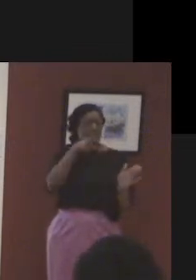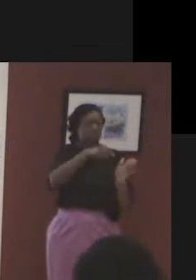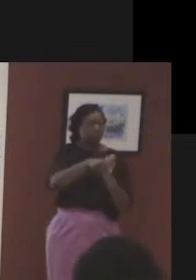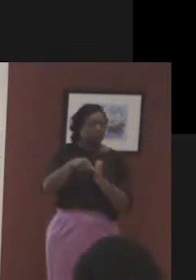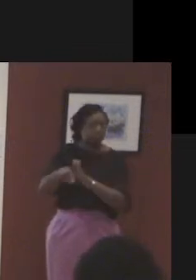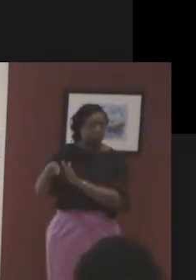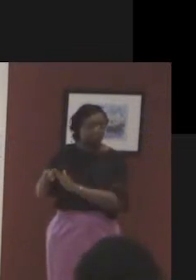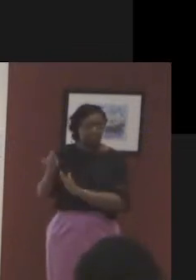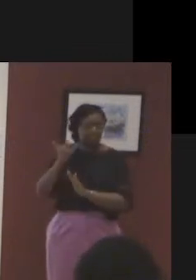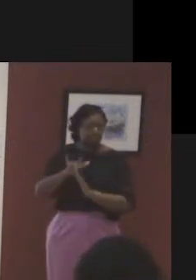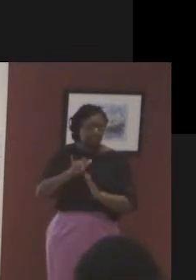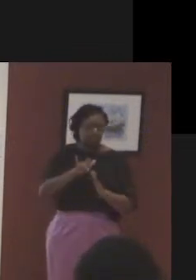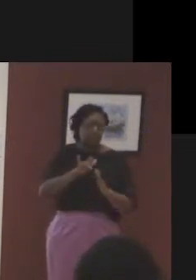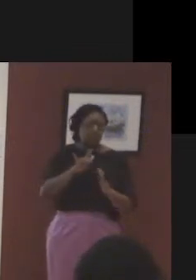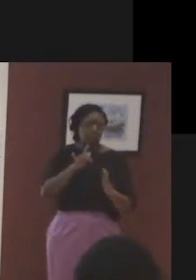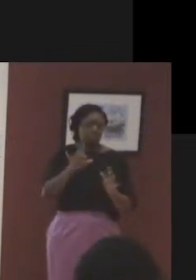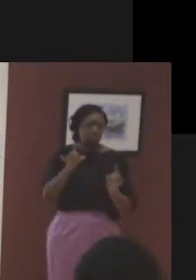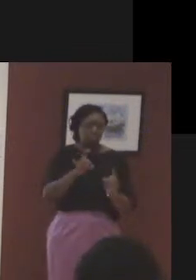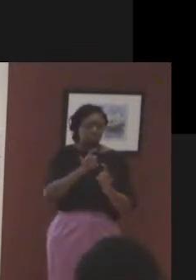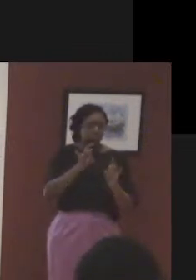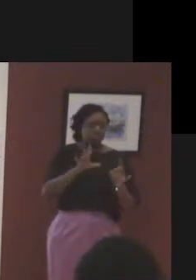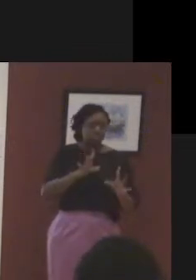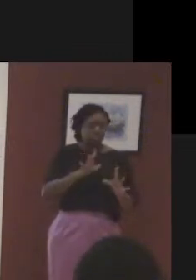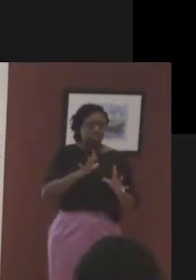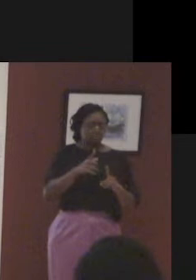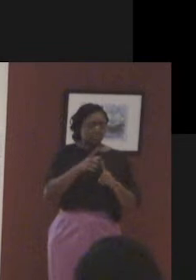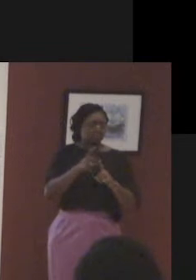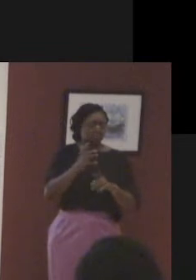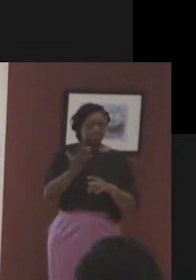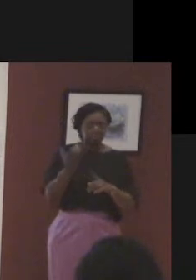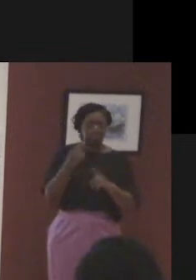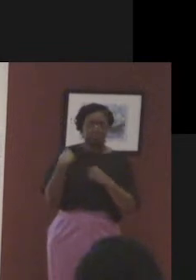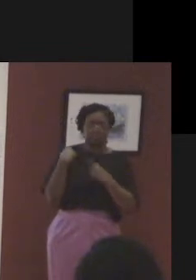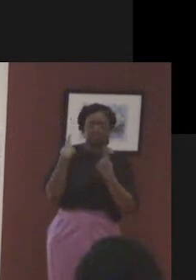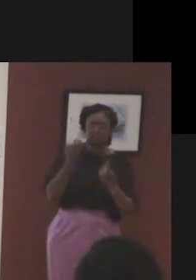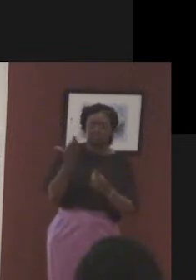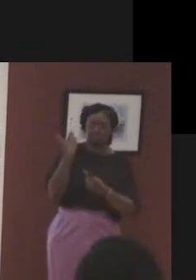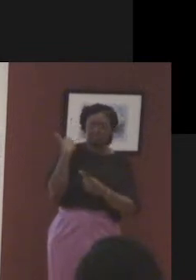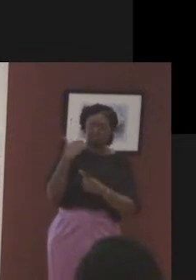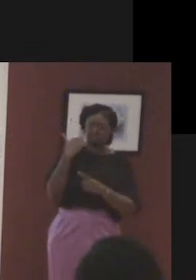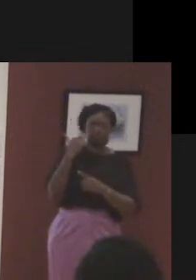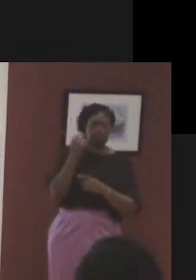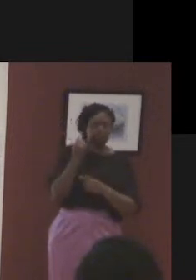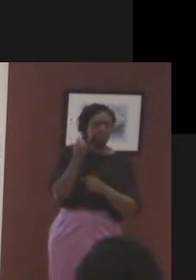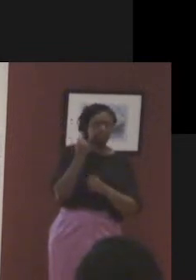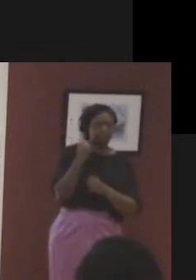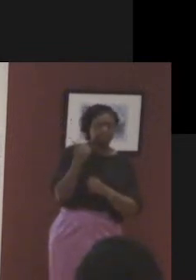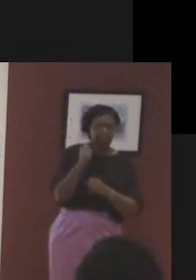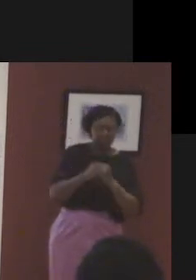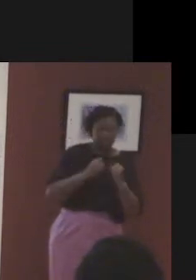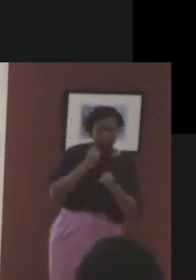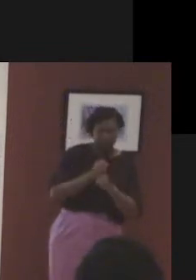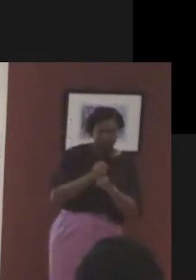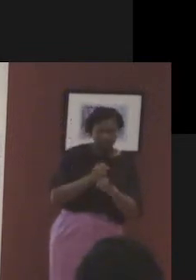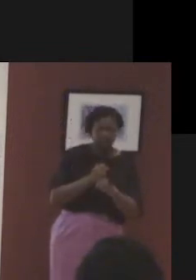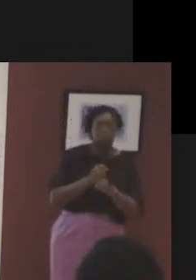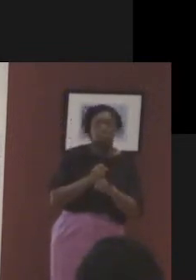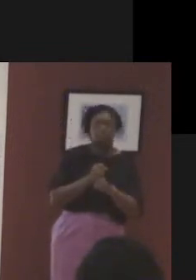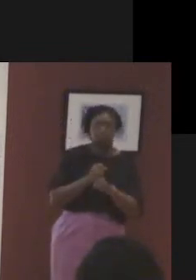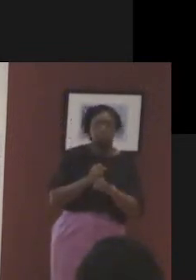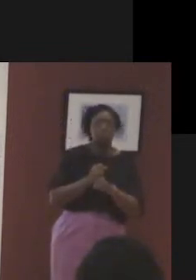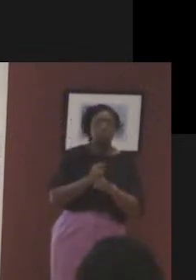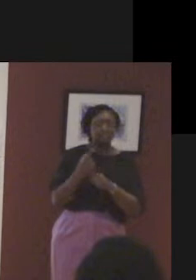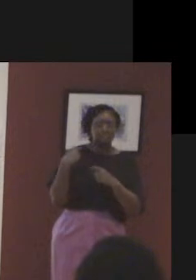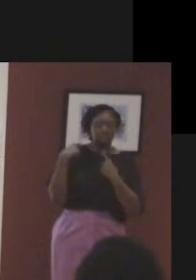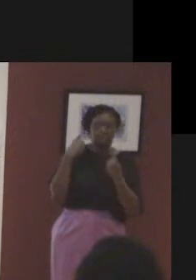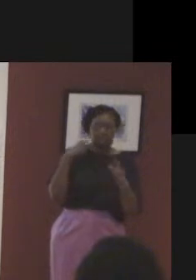of our visual landscape over the last decade. In the years that have passed since the murder of 17-year-old Trayvon Martin